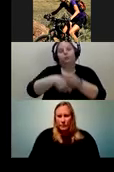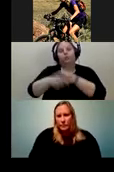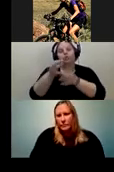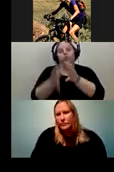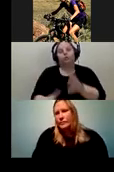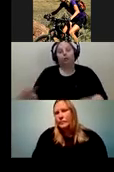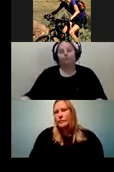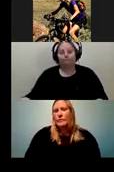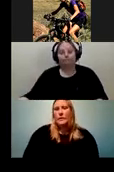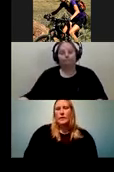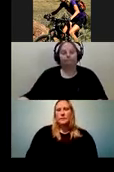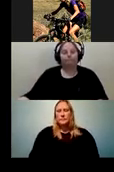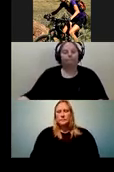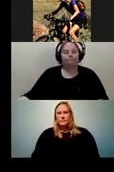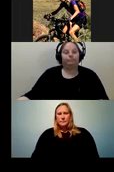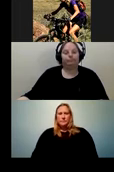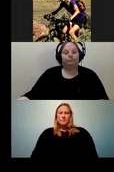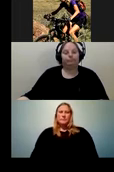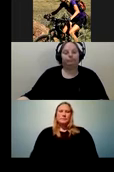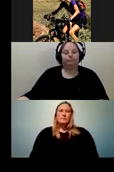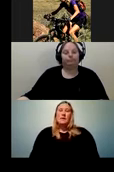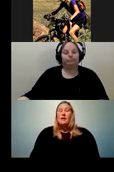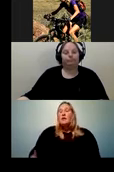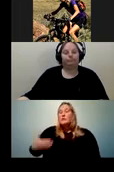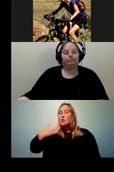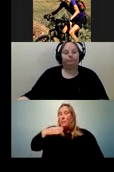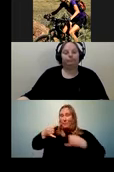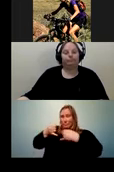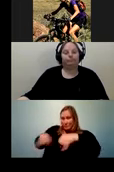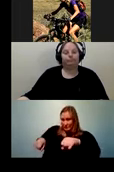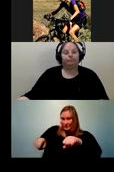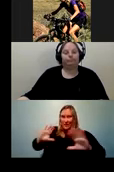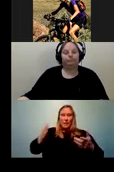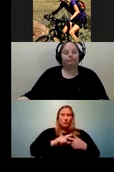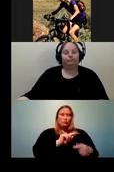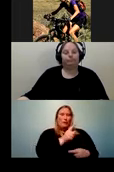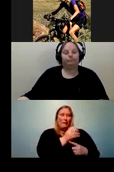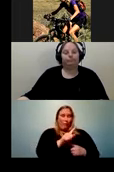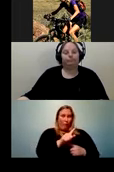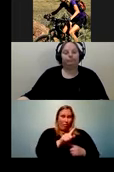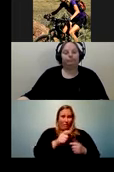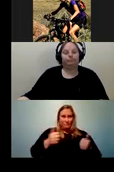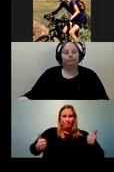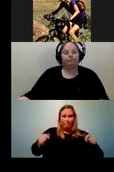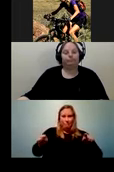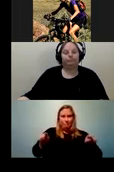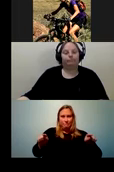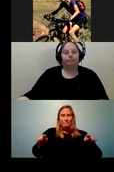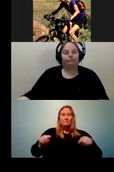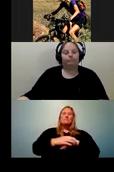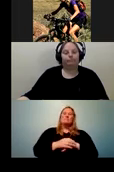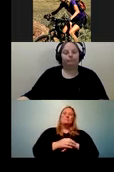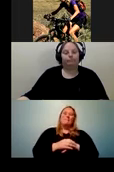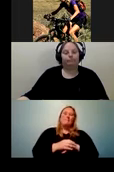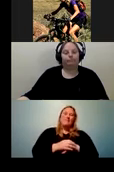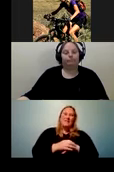So poor boundaries versus ethical boundaries. It's tempting sometimes